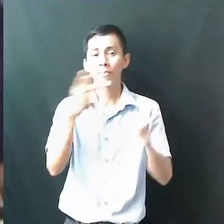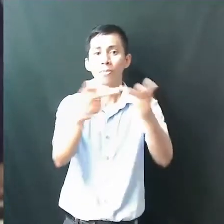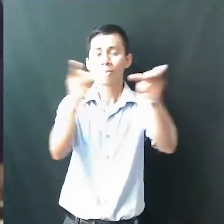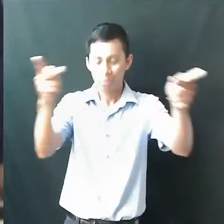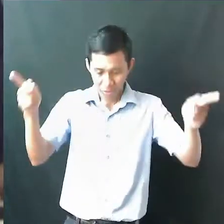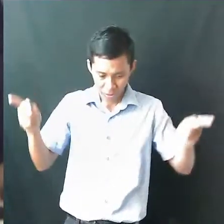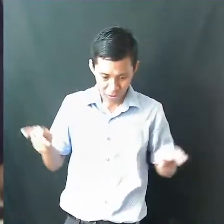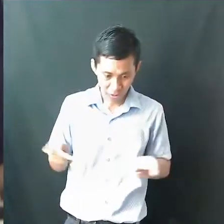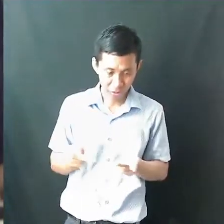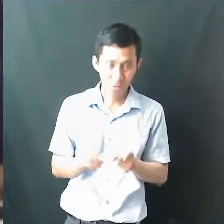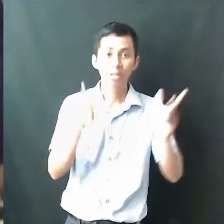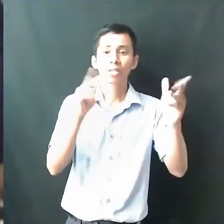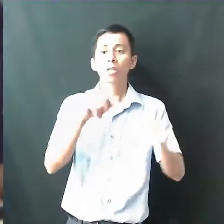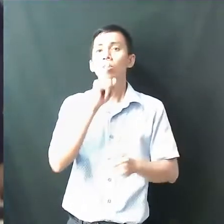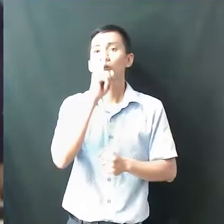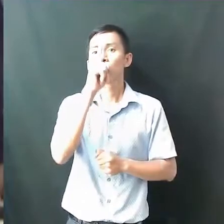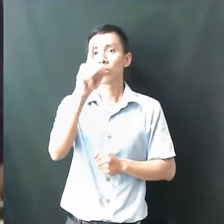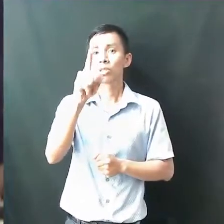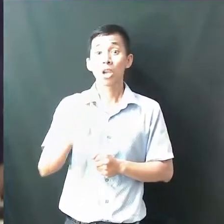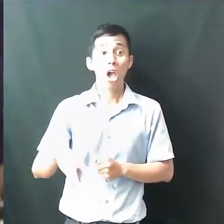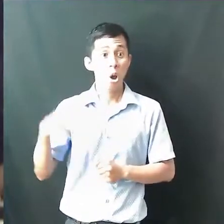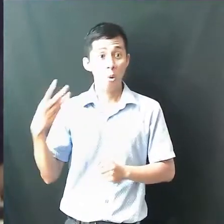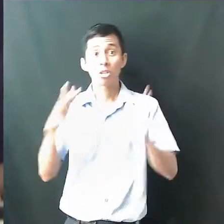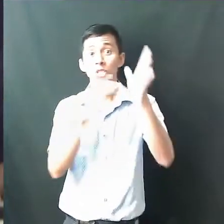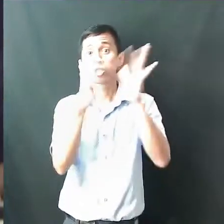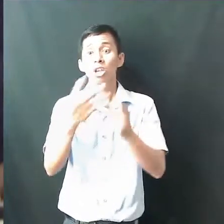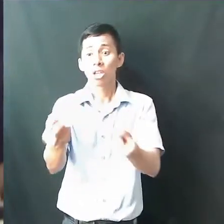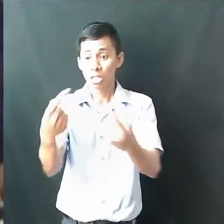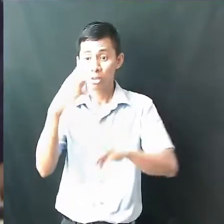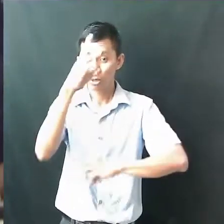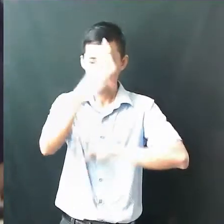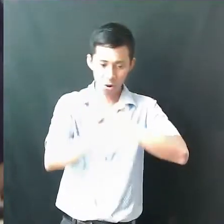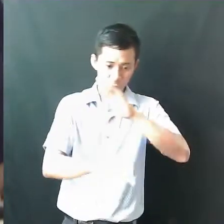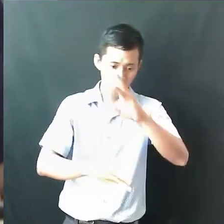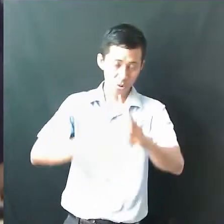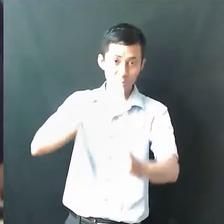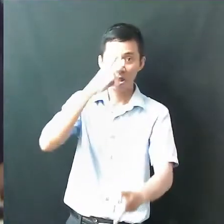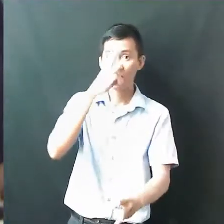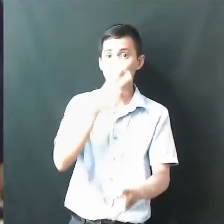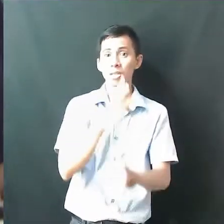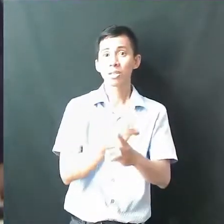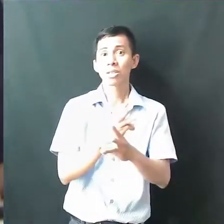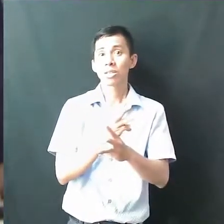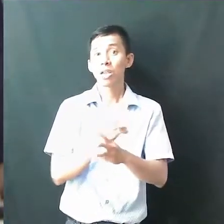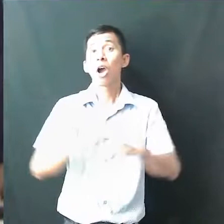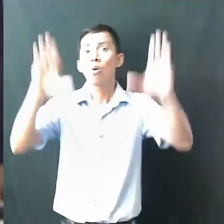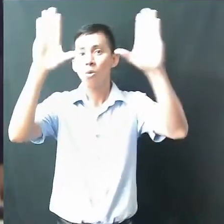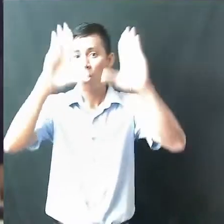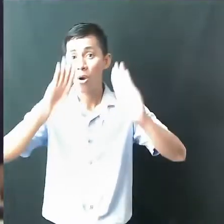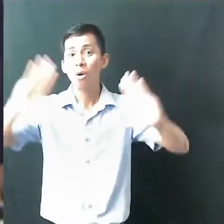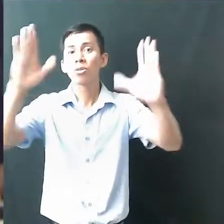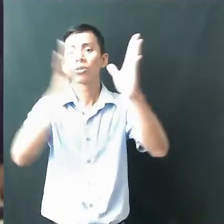display. Isn't it amazing how he came? Isn't it amazing how he